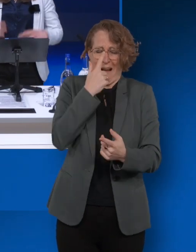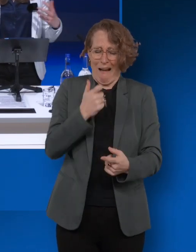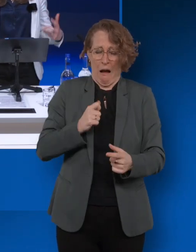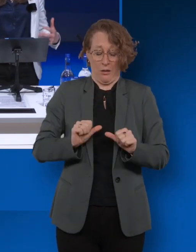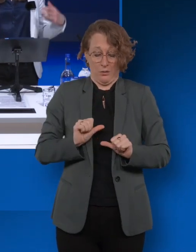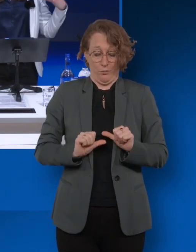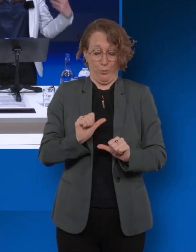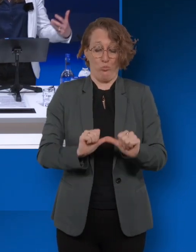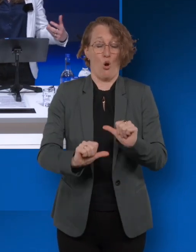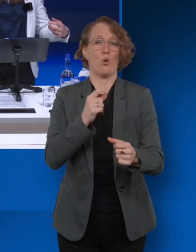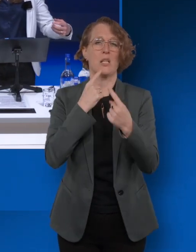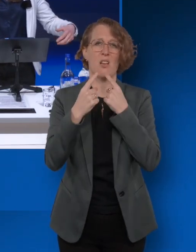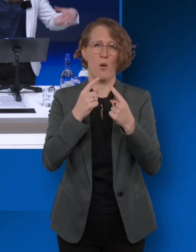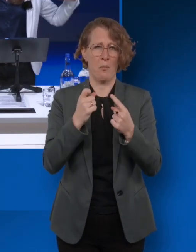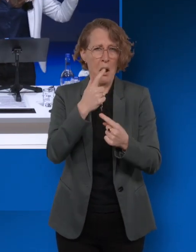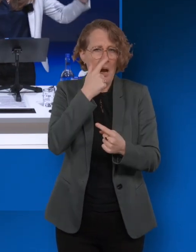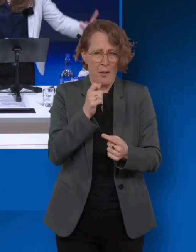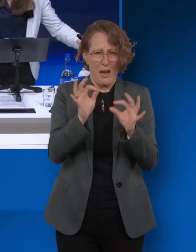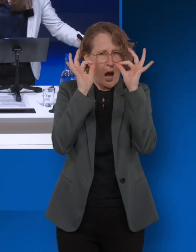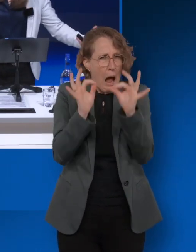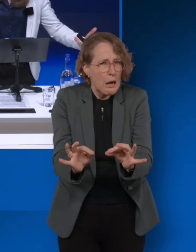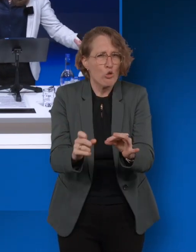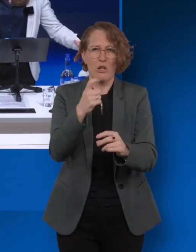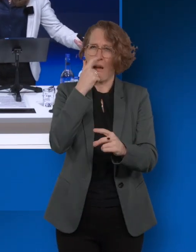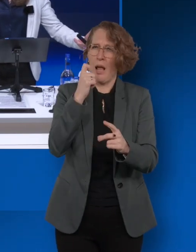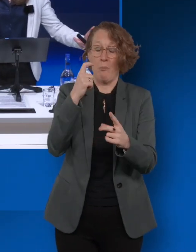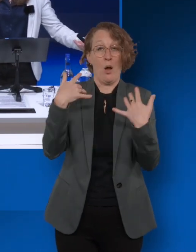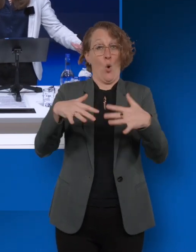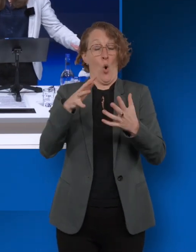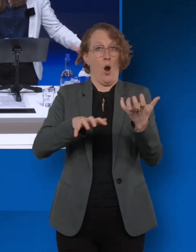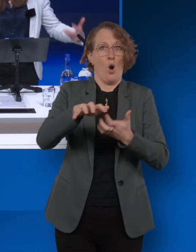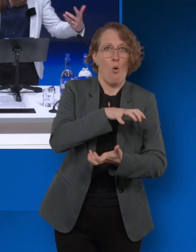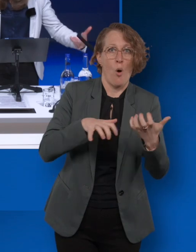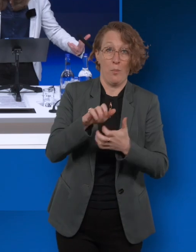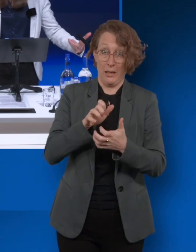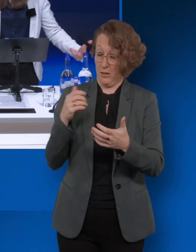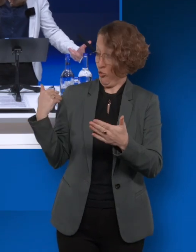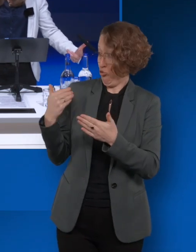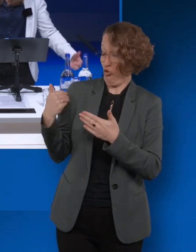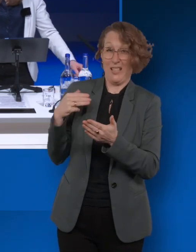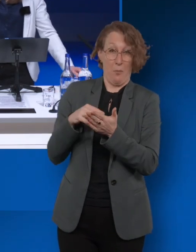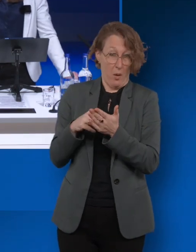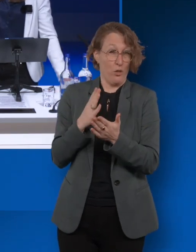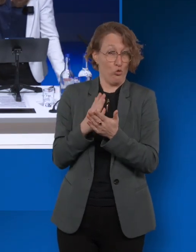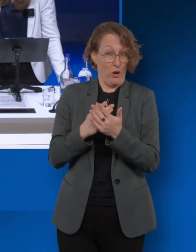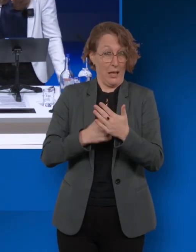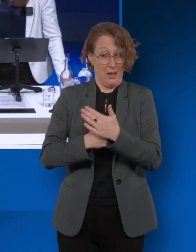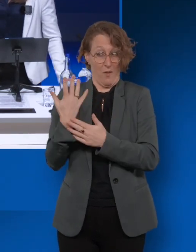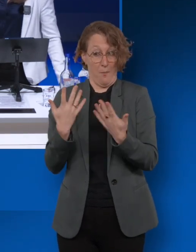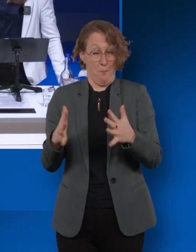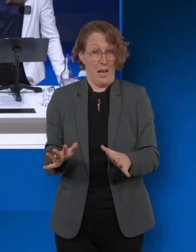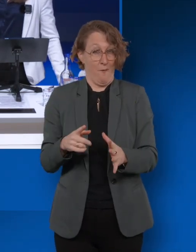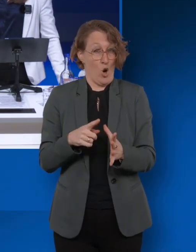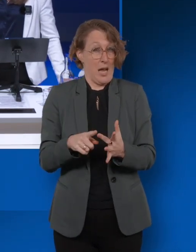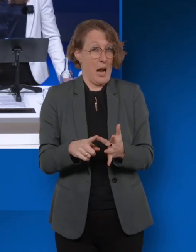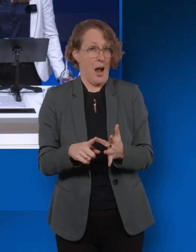information, however accurate, however sophisticated it may have become, even in recent months, that is not the